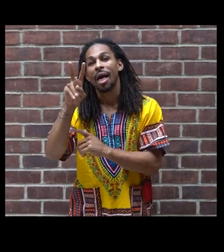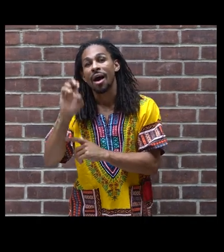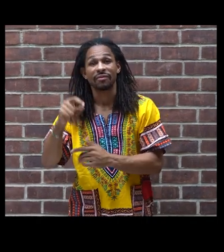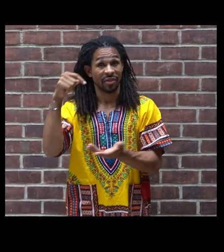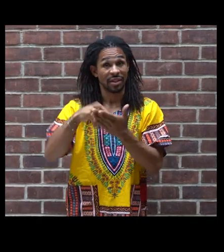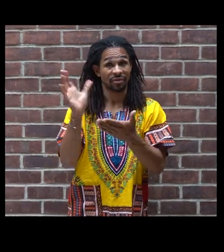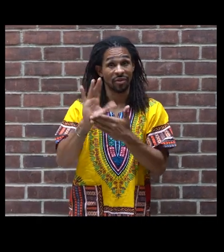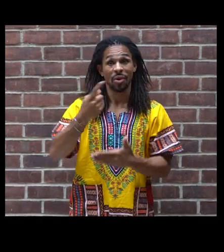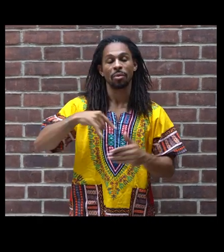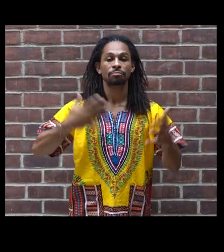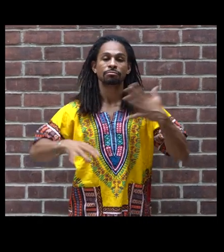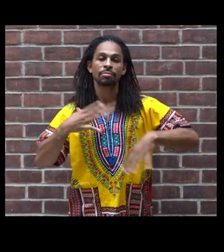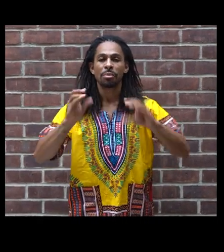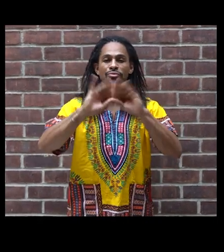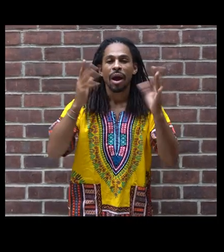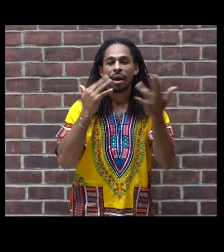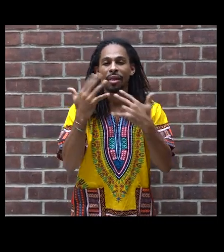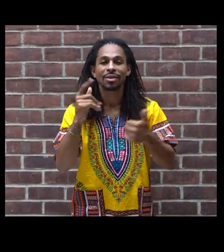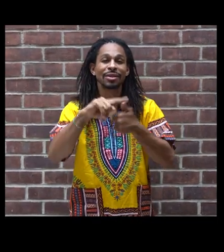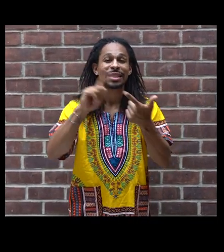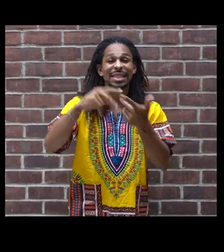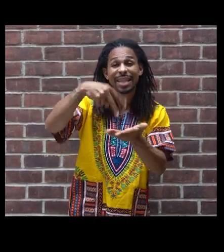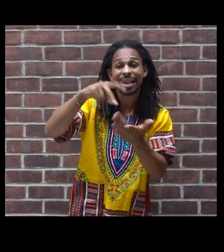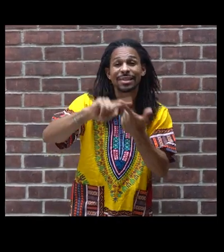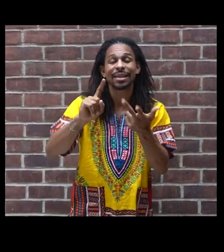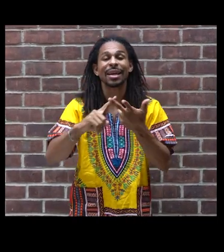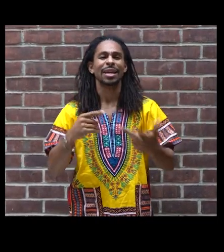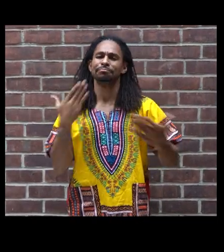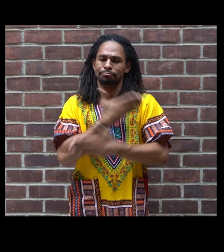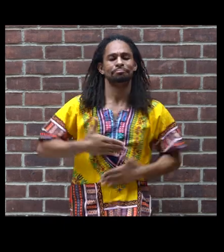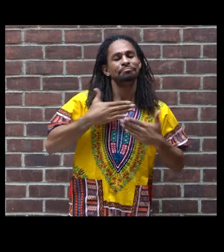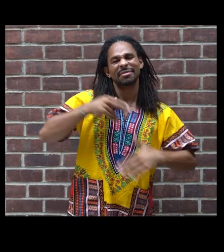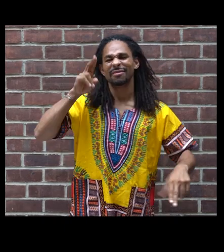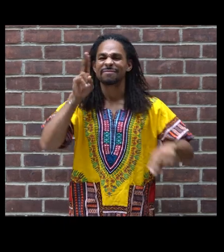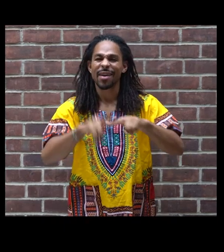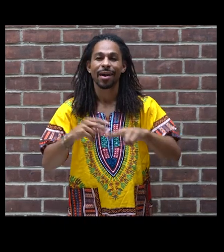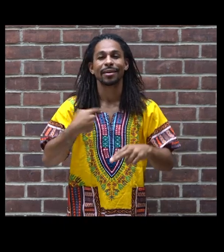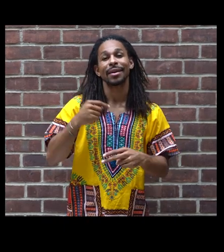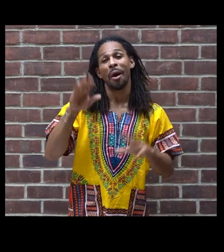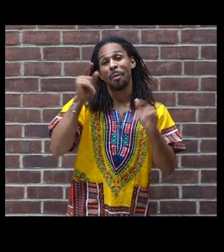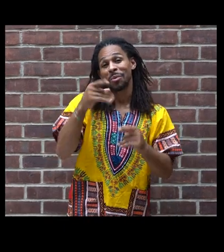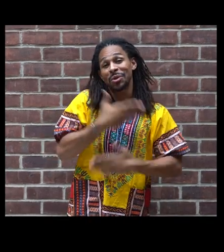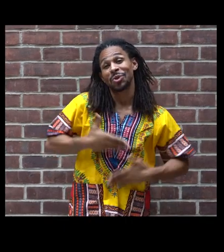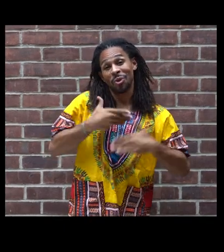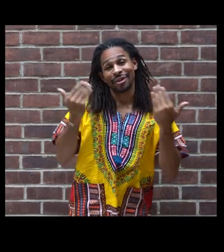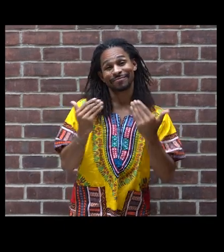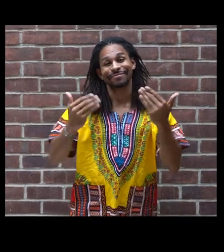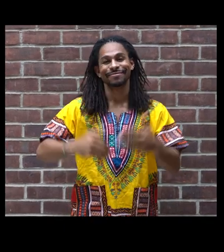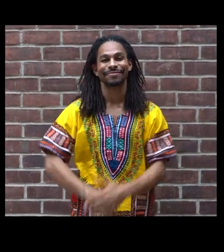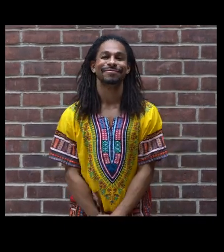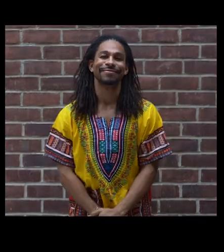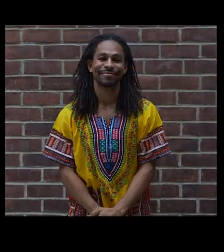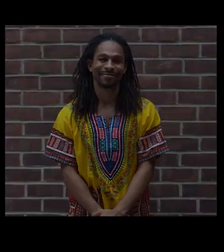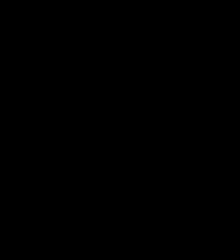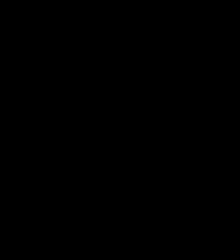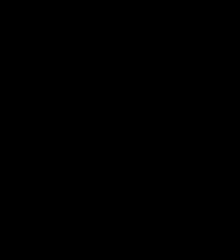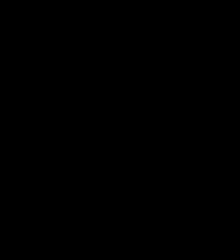this video, we are wearing bright colors, dancing, and having lots of fun. I hope you enjoy it.